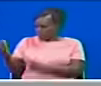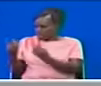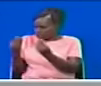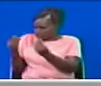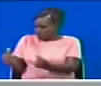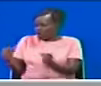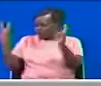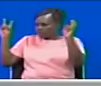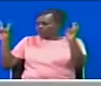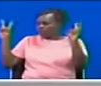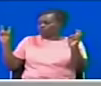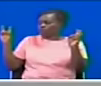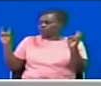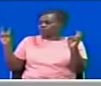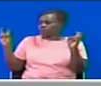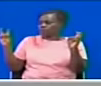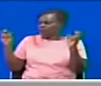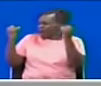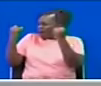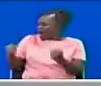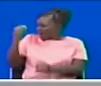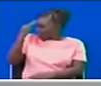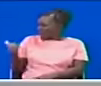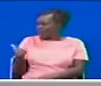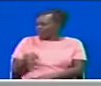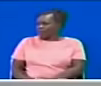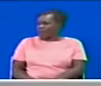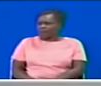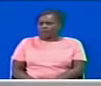those issues and how you're going to address them? Why is that difficult, Senator?